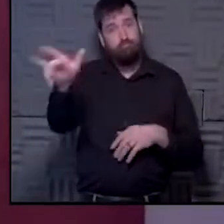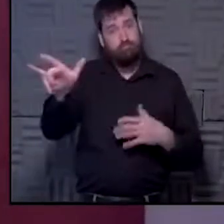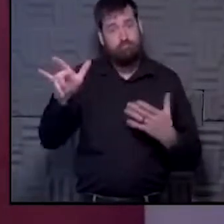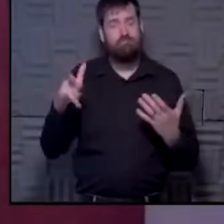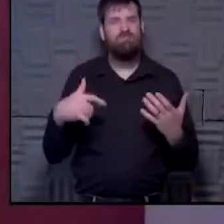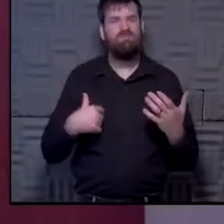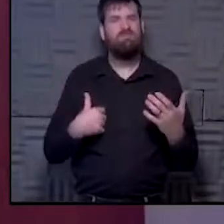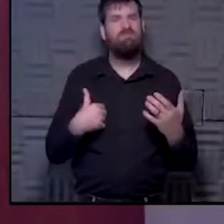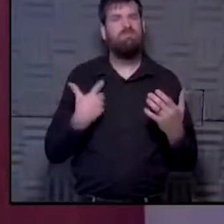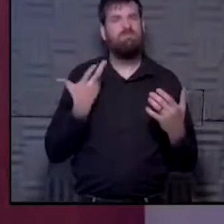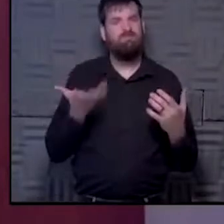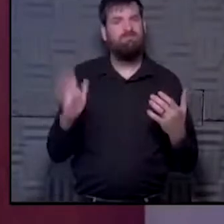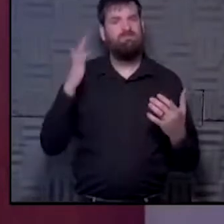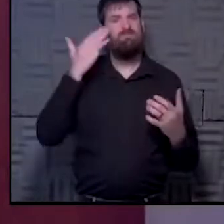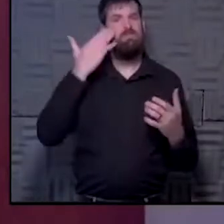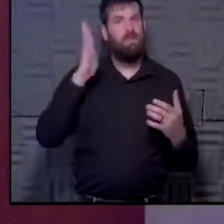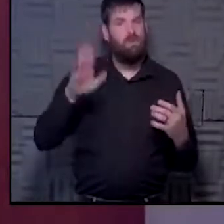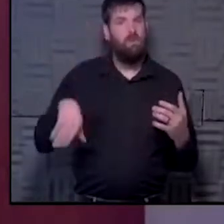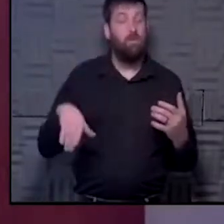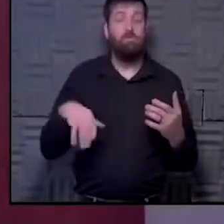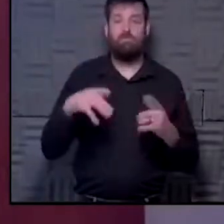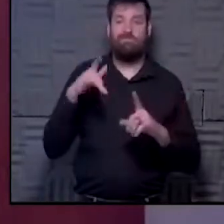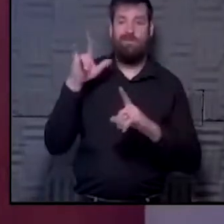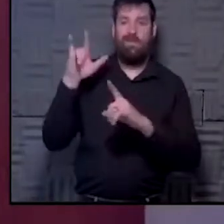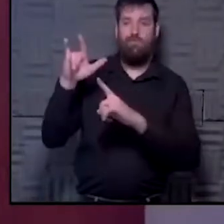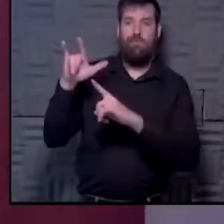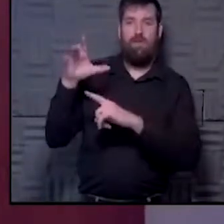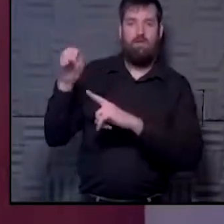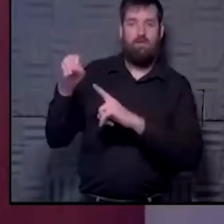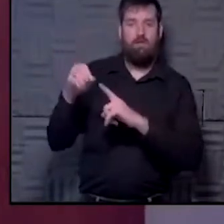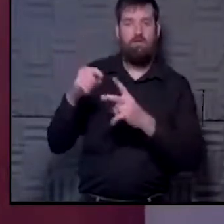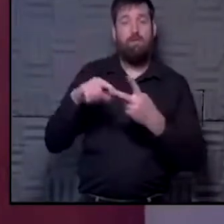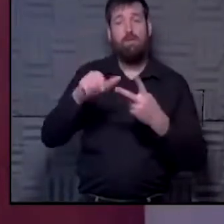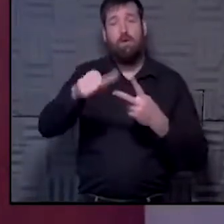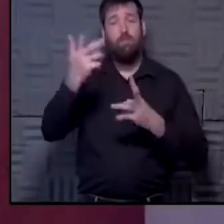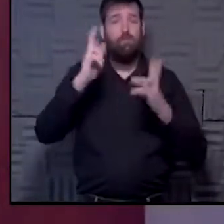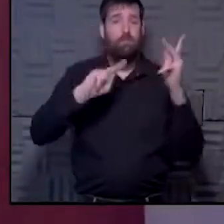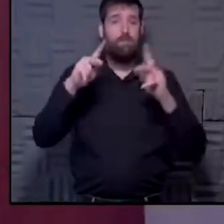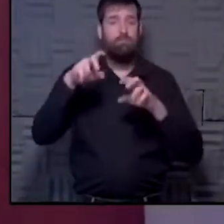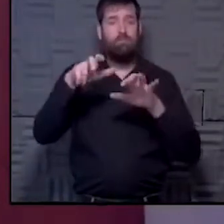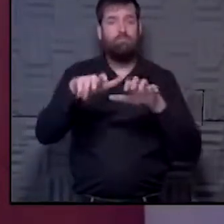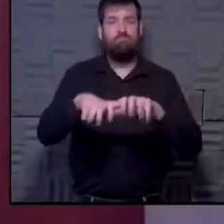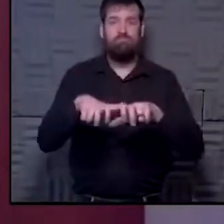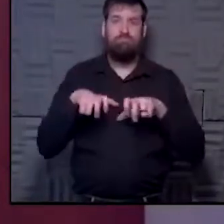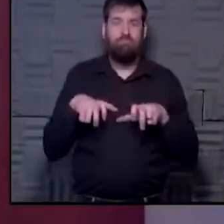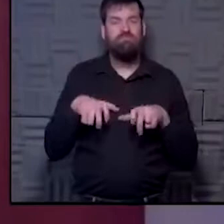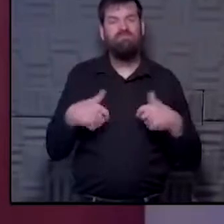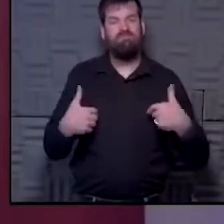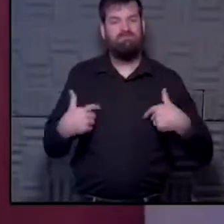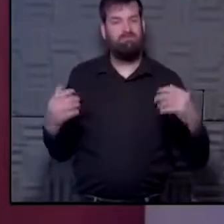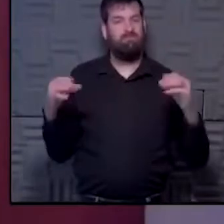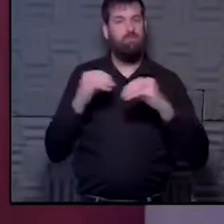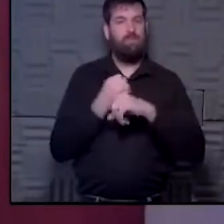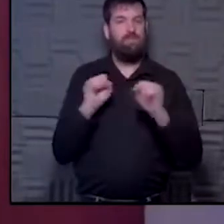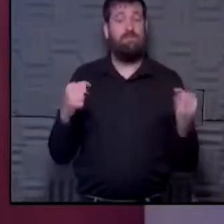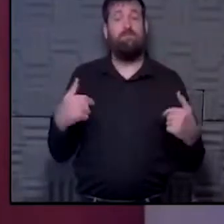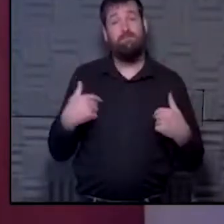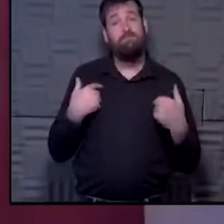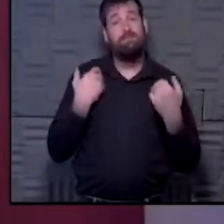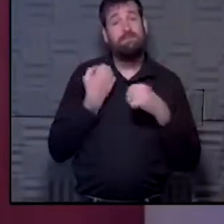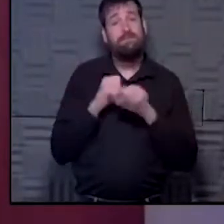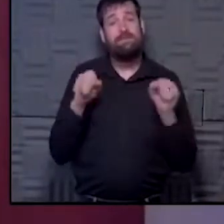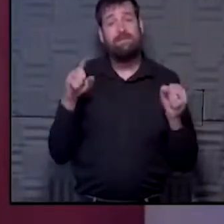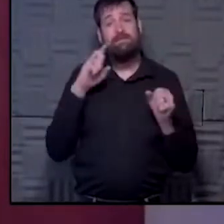know, and the airline and other passengers know that I am safer, and I'm relatively safe